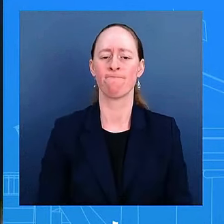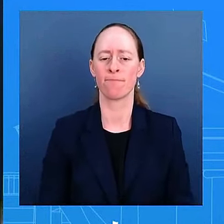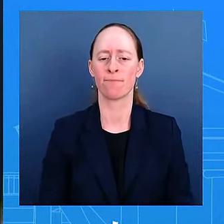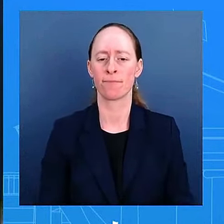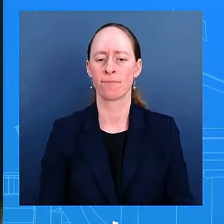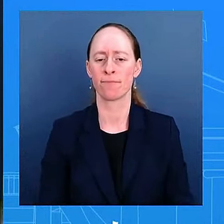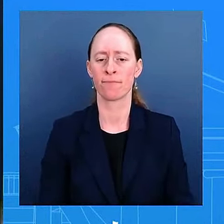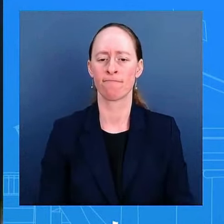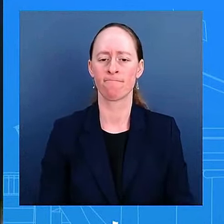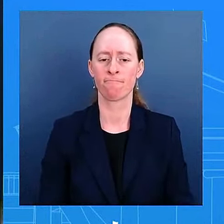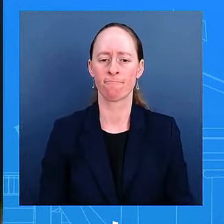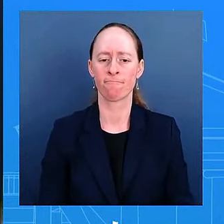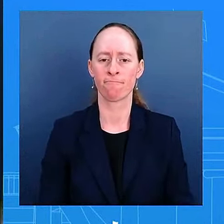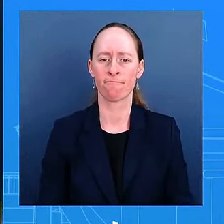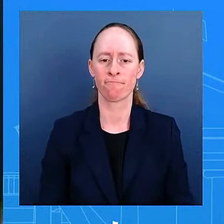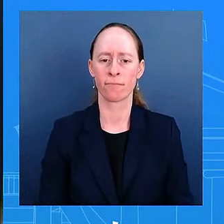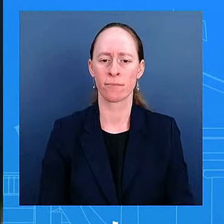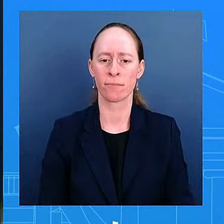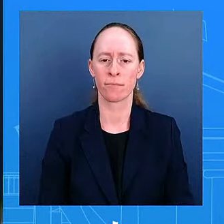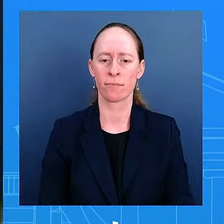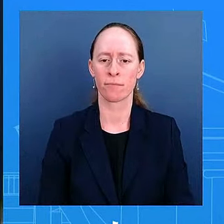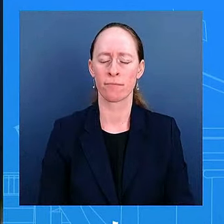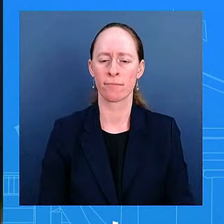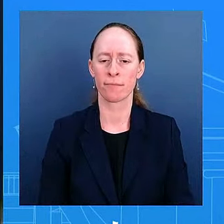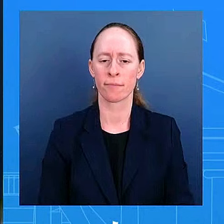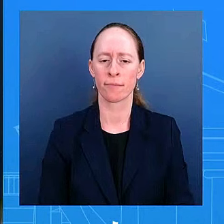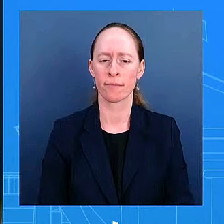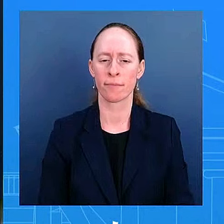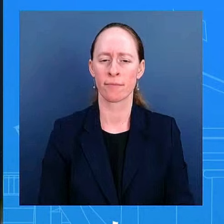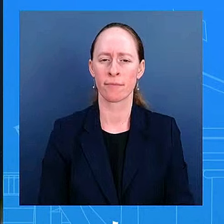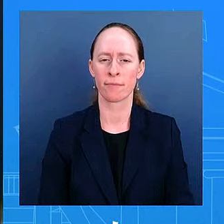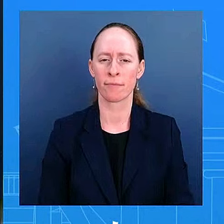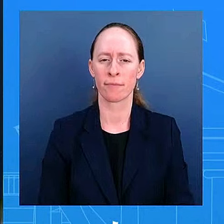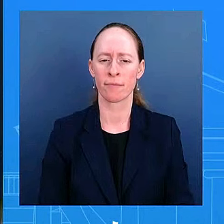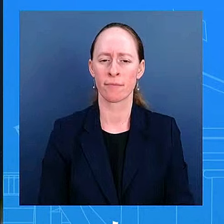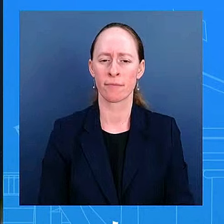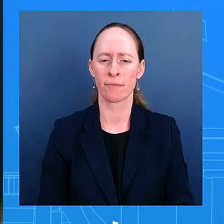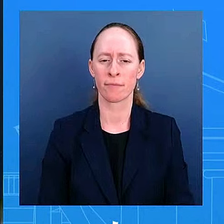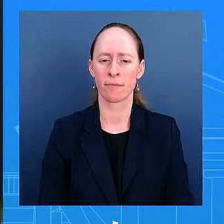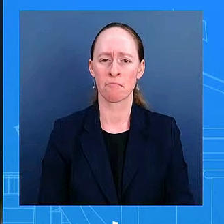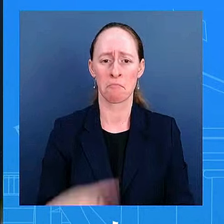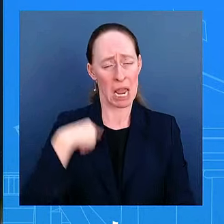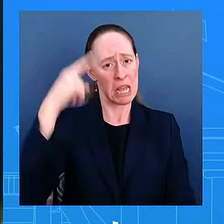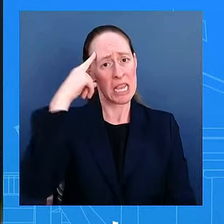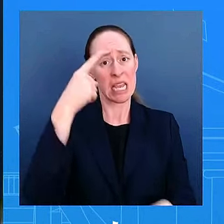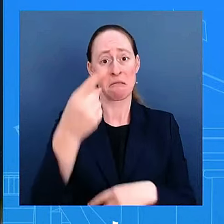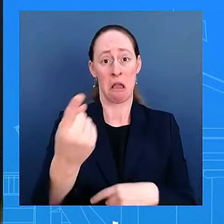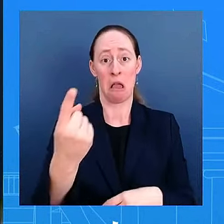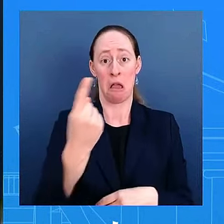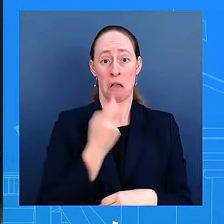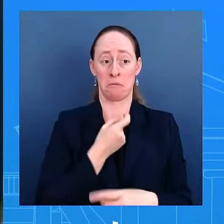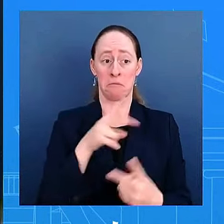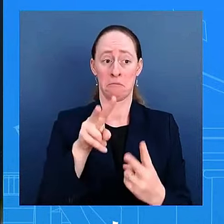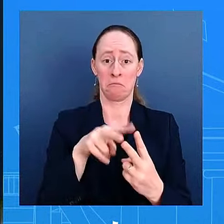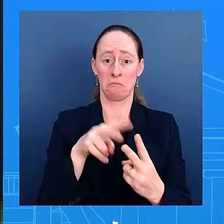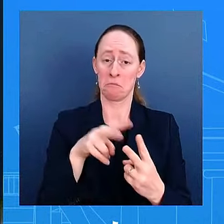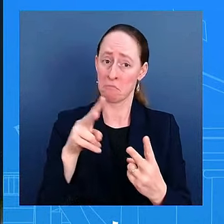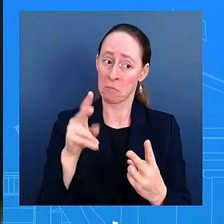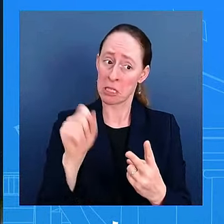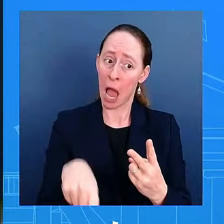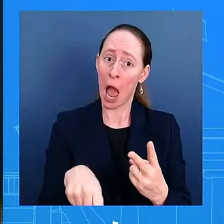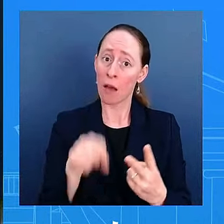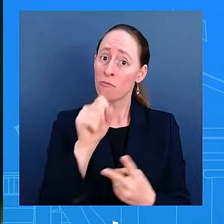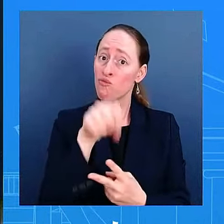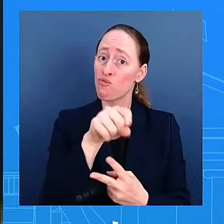this. Look, I think two things. Both things could be true and at the same time. We believe that, and I said this moments ago,